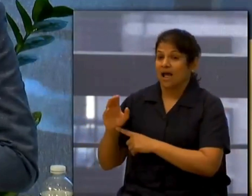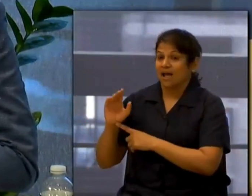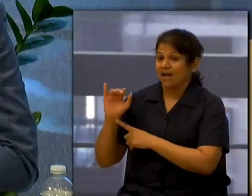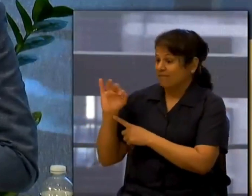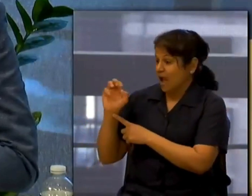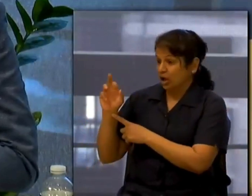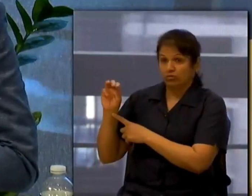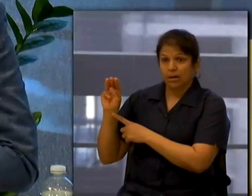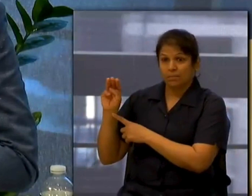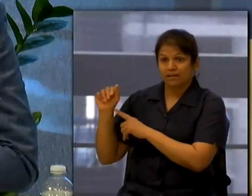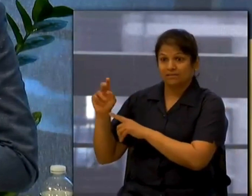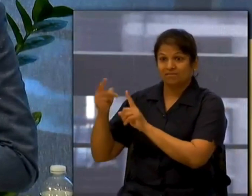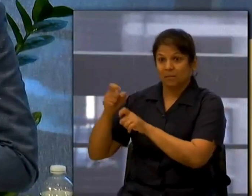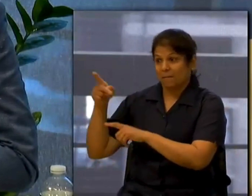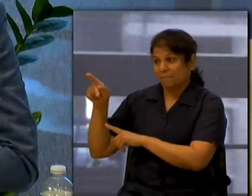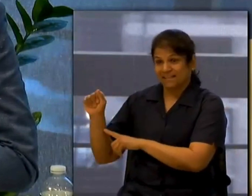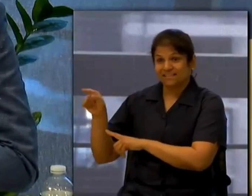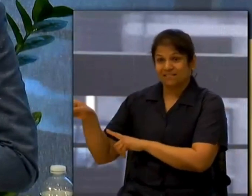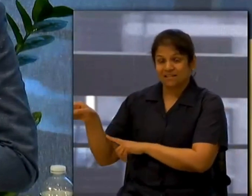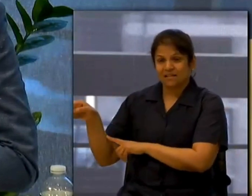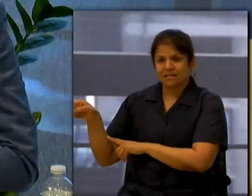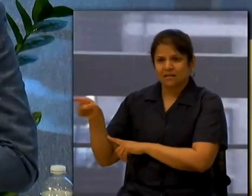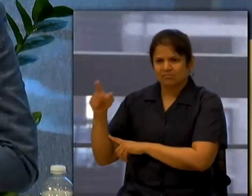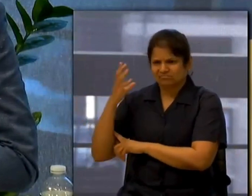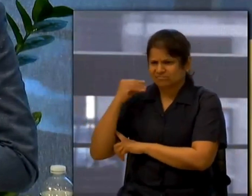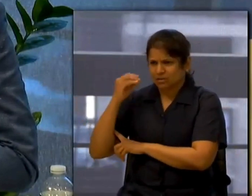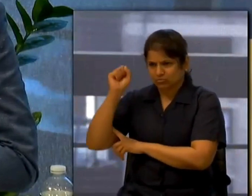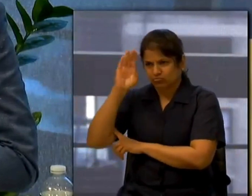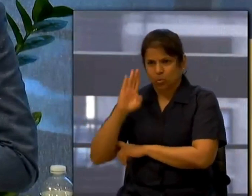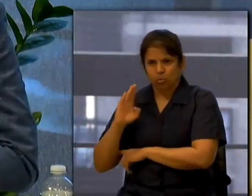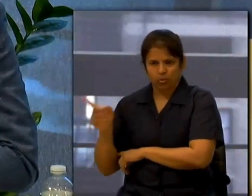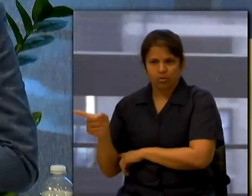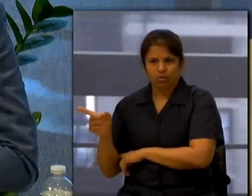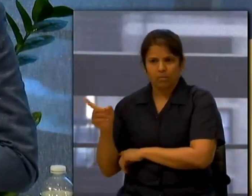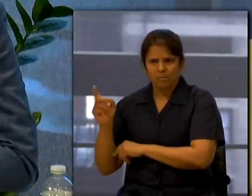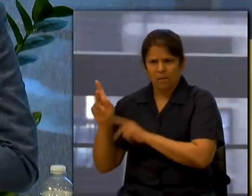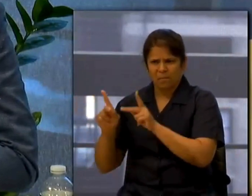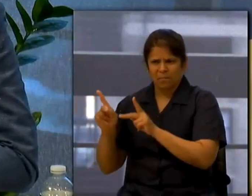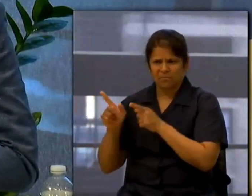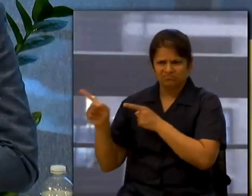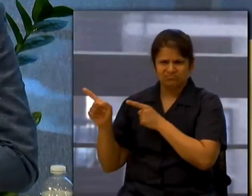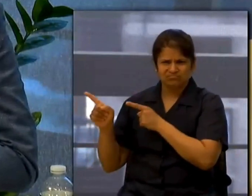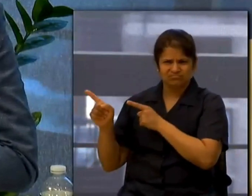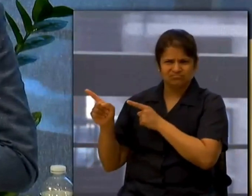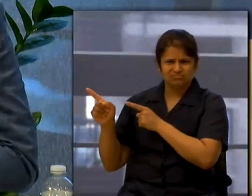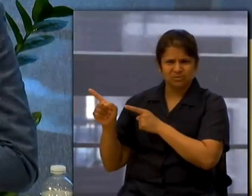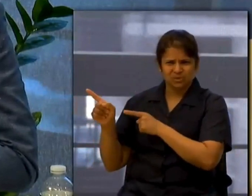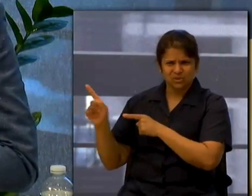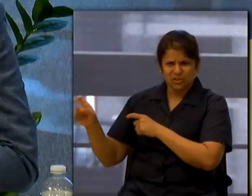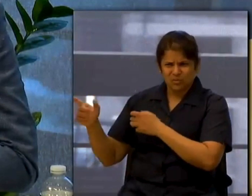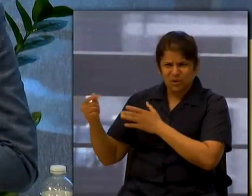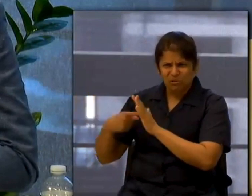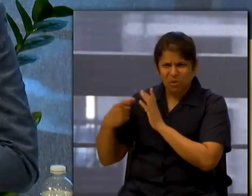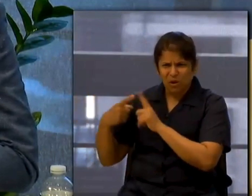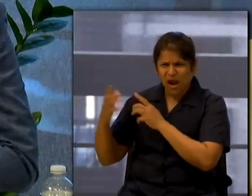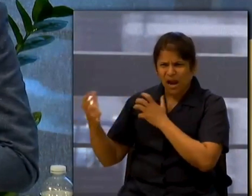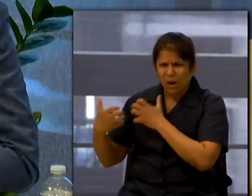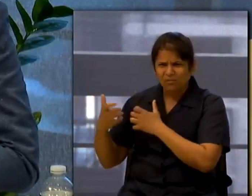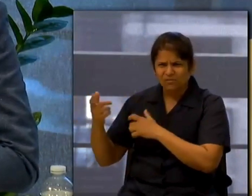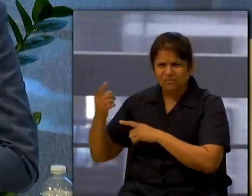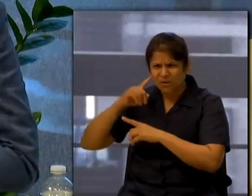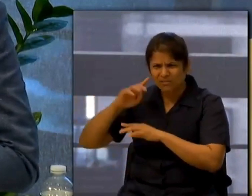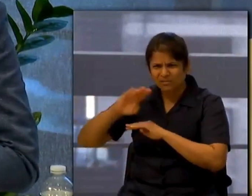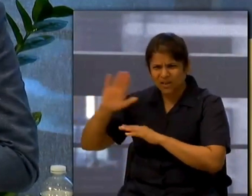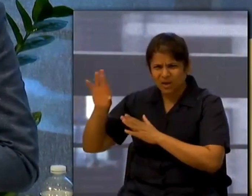stroke and was criticized for having certain accommodations to fulfill his duties as senator. And of